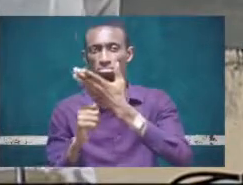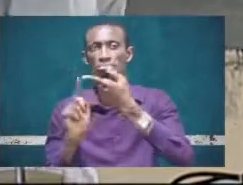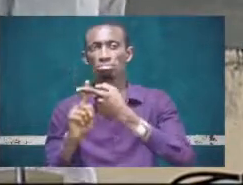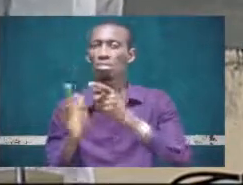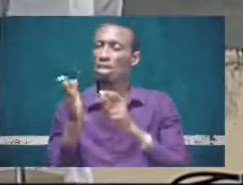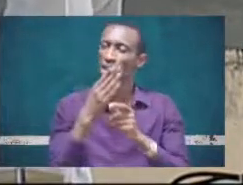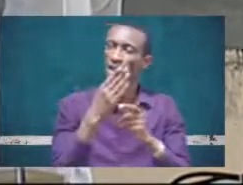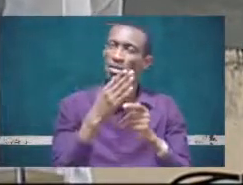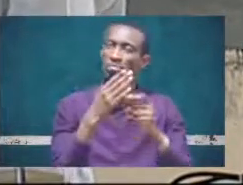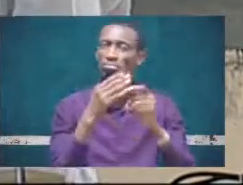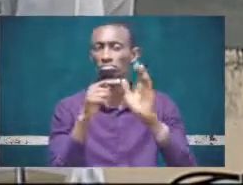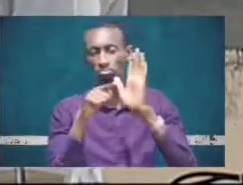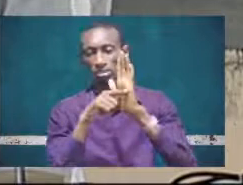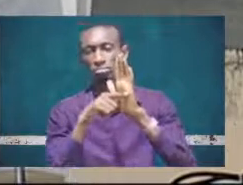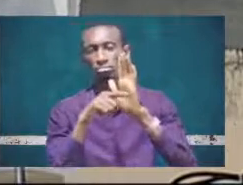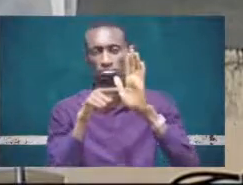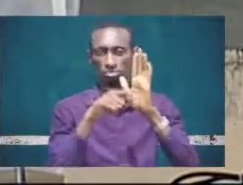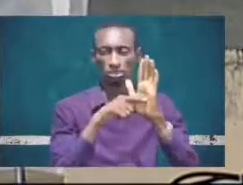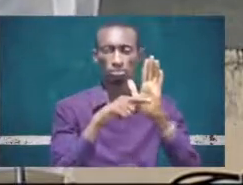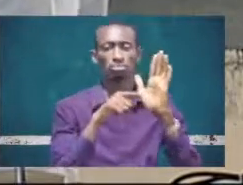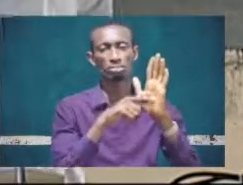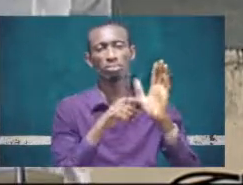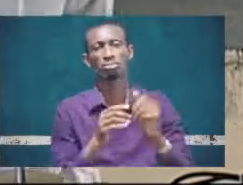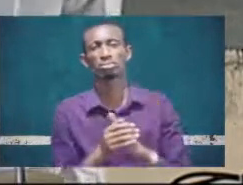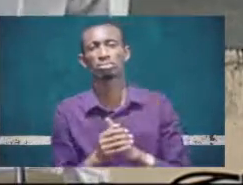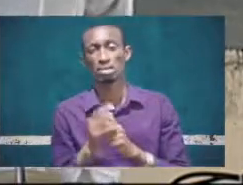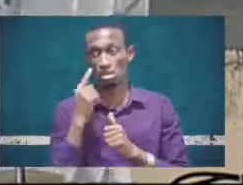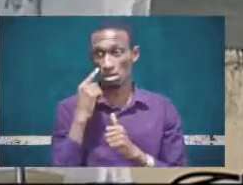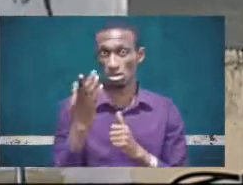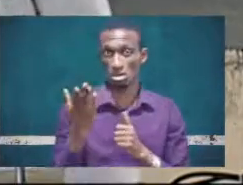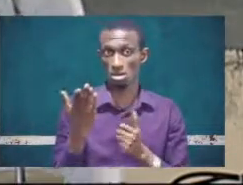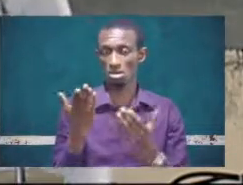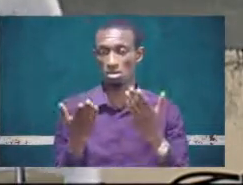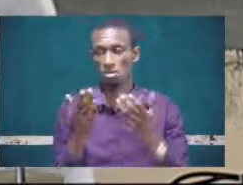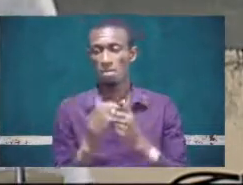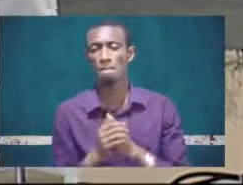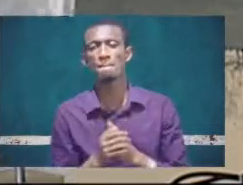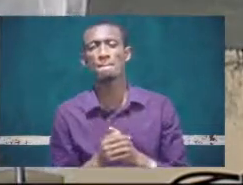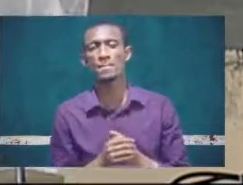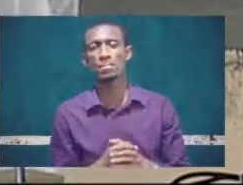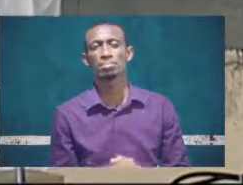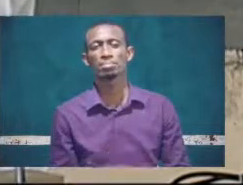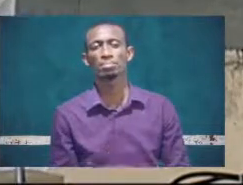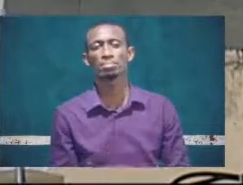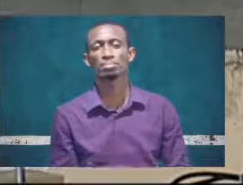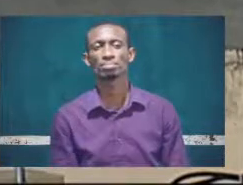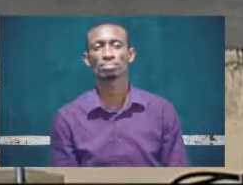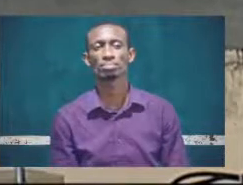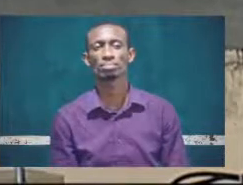The other side is negative. Then we need the product of sign. So we